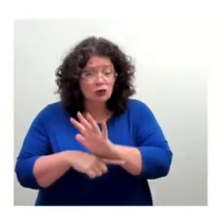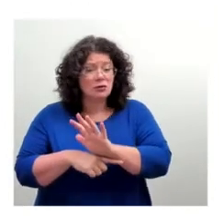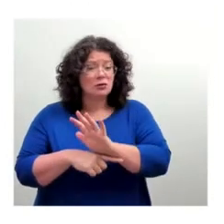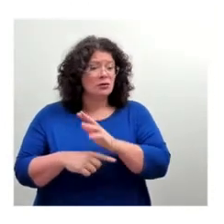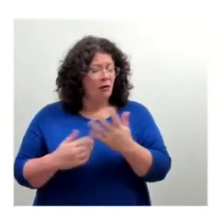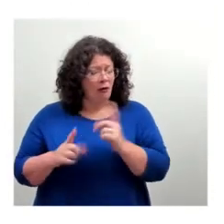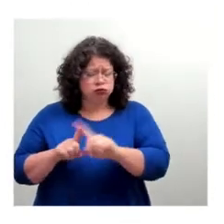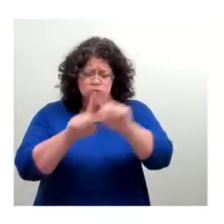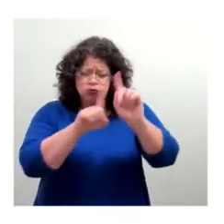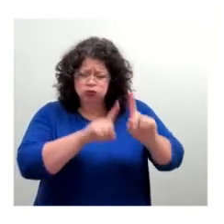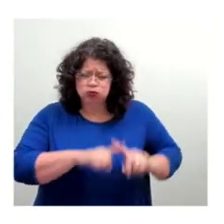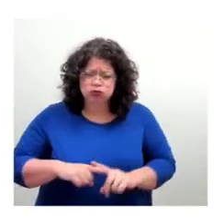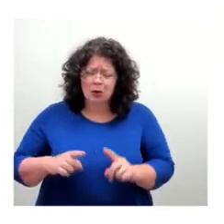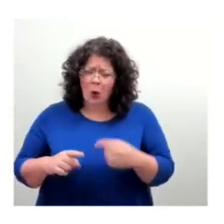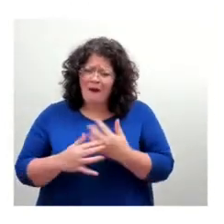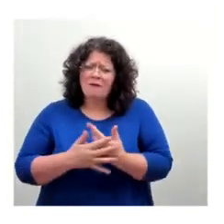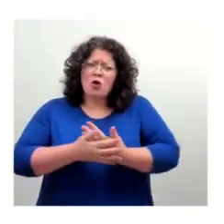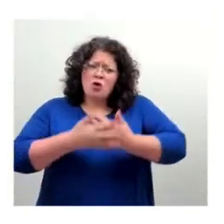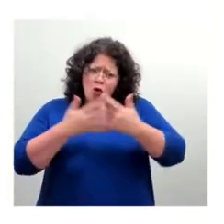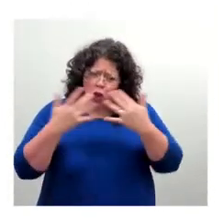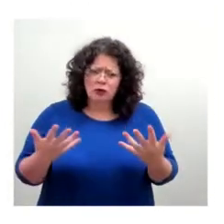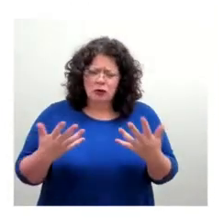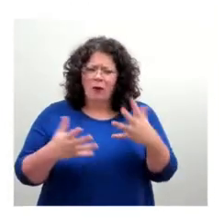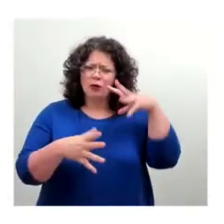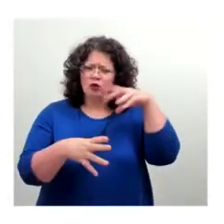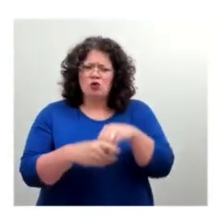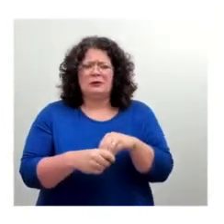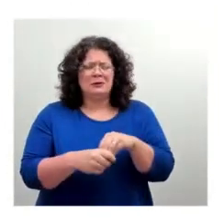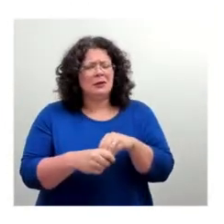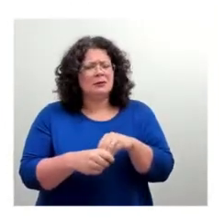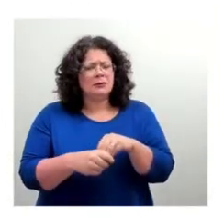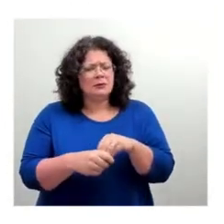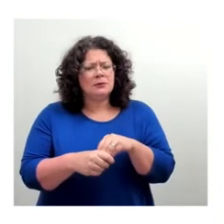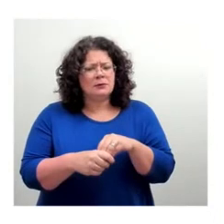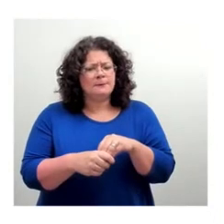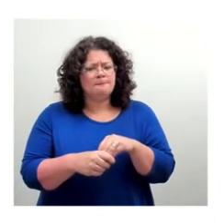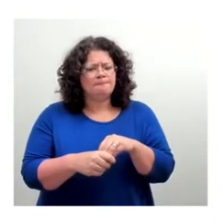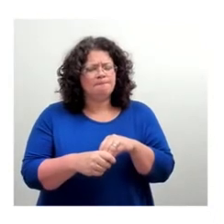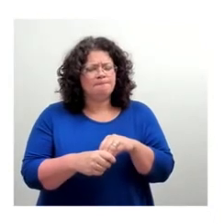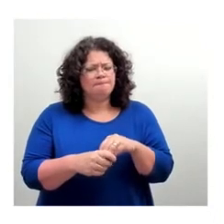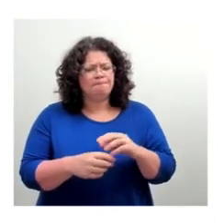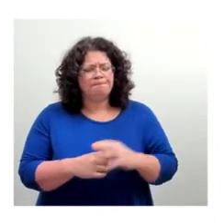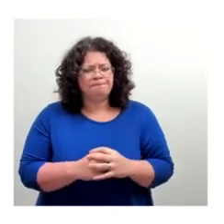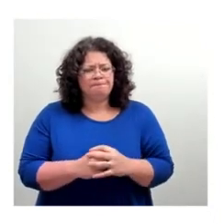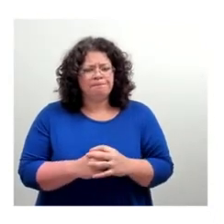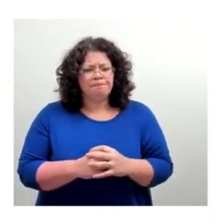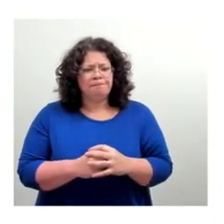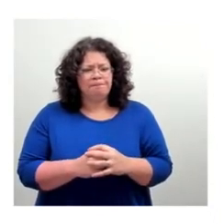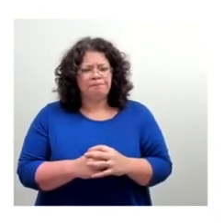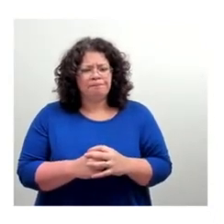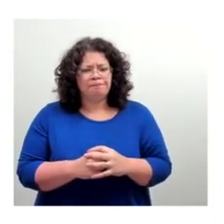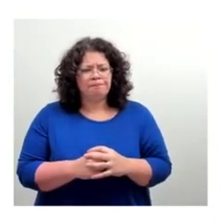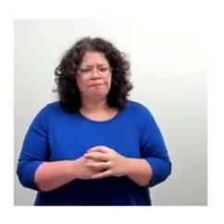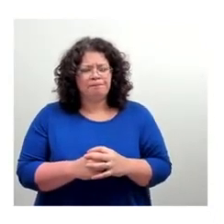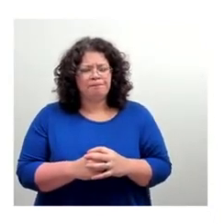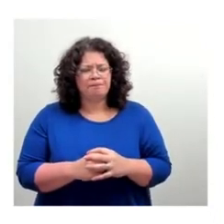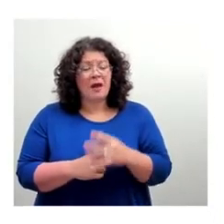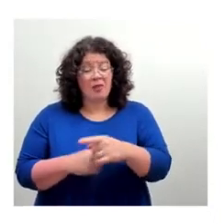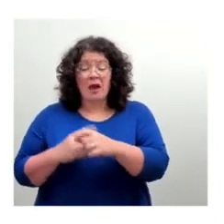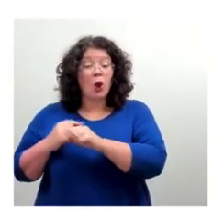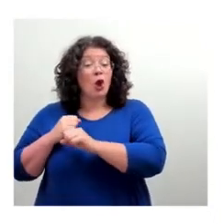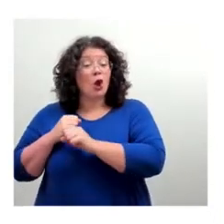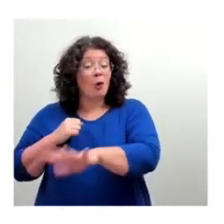a commercial streamer wouldn't touch, or isn't producing, or because they have a very different remit and